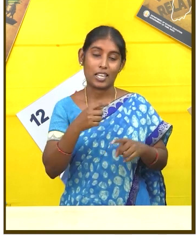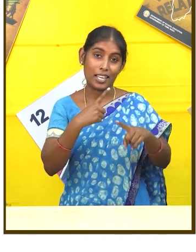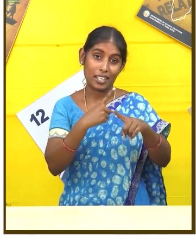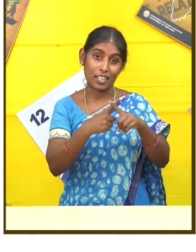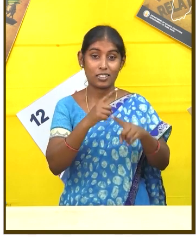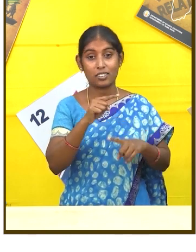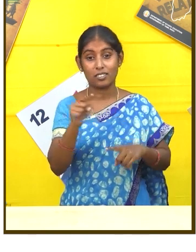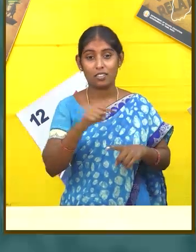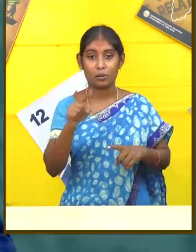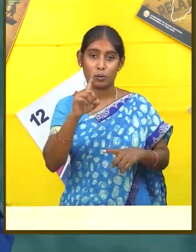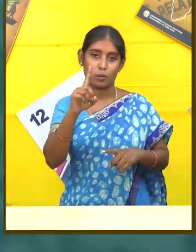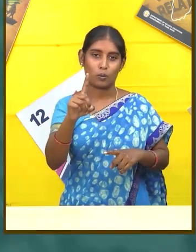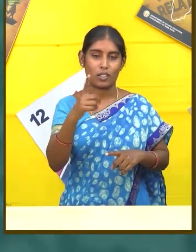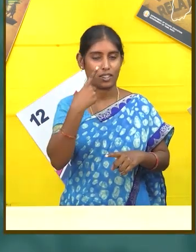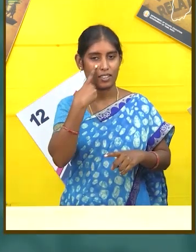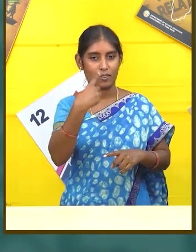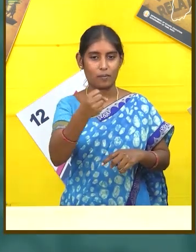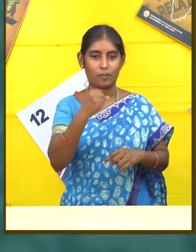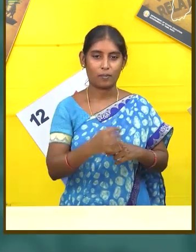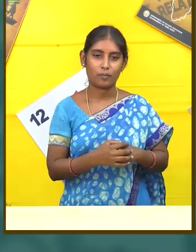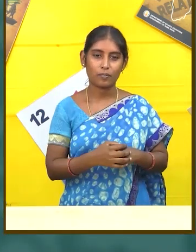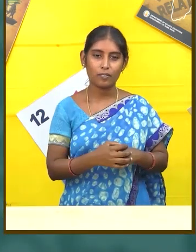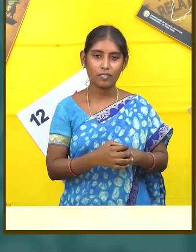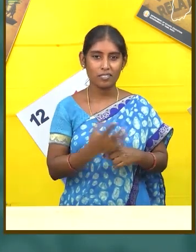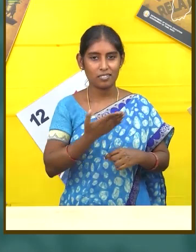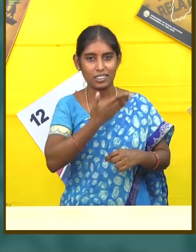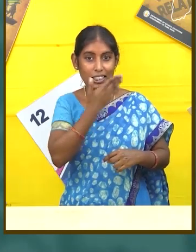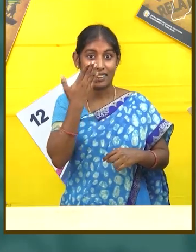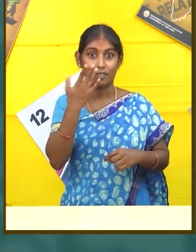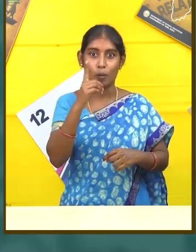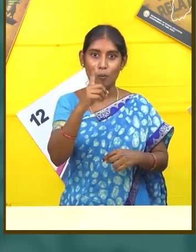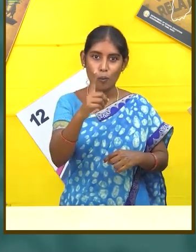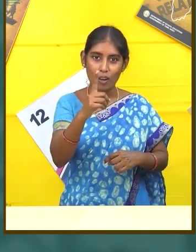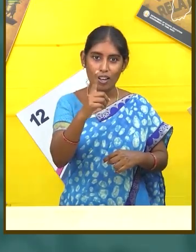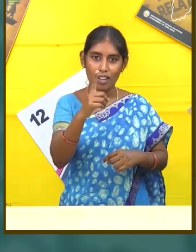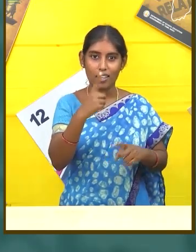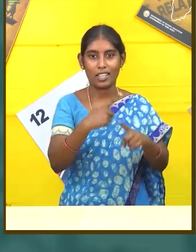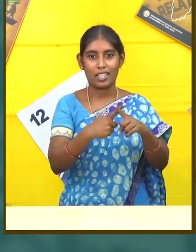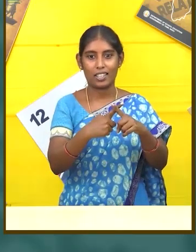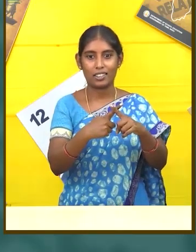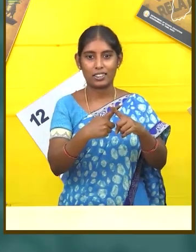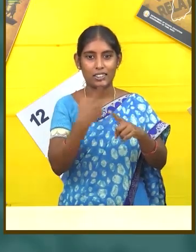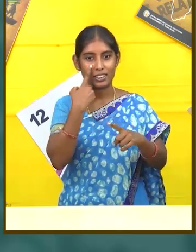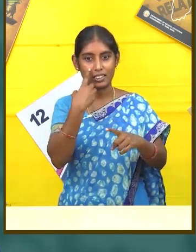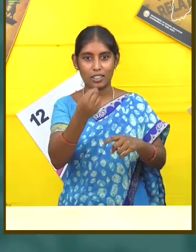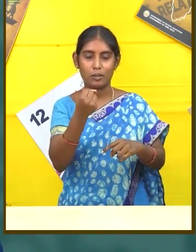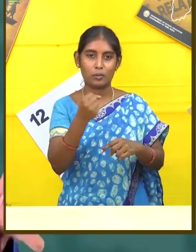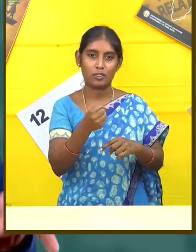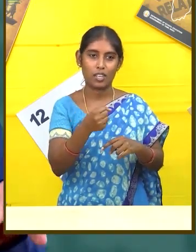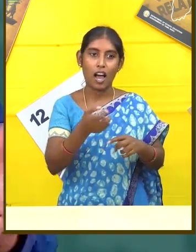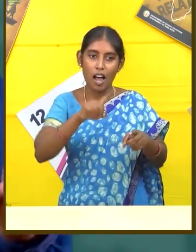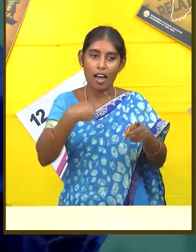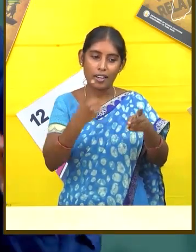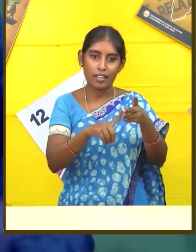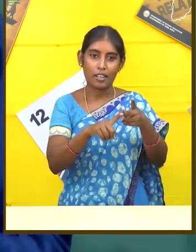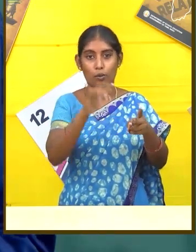Fine. We got it. Now, what we require? One variable value is, we know that. So, we are in need of the